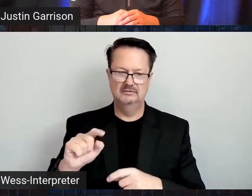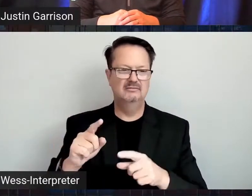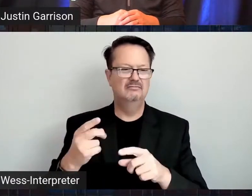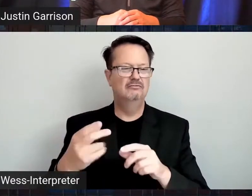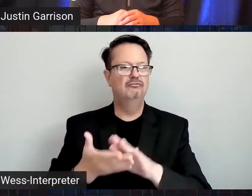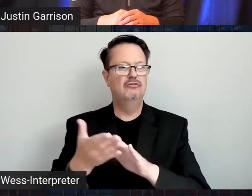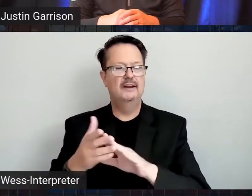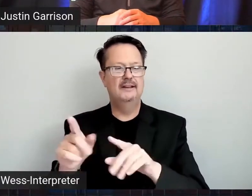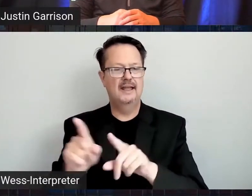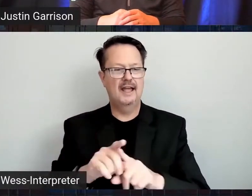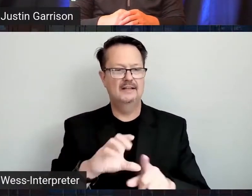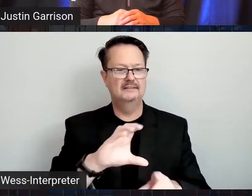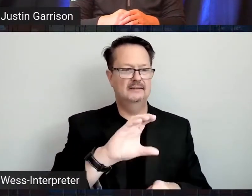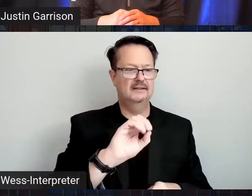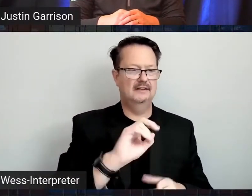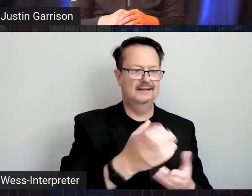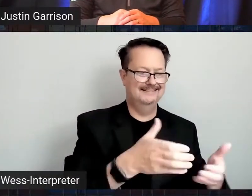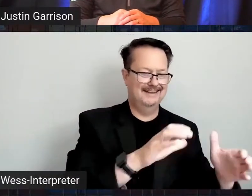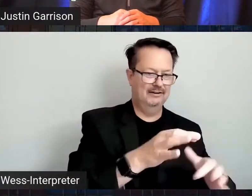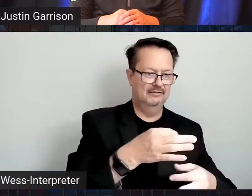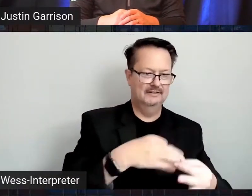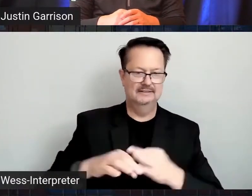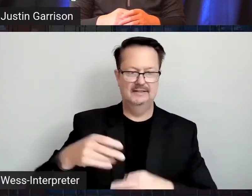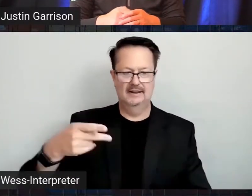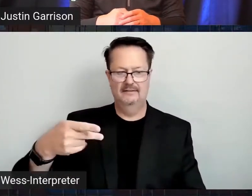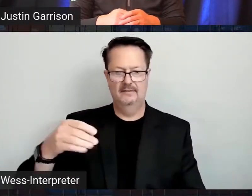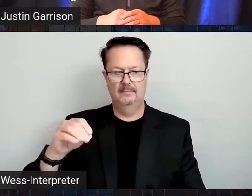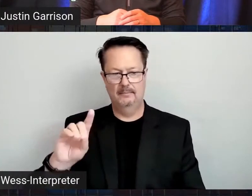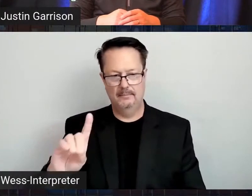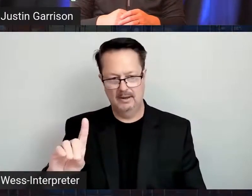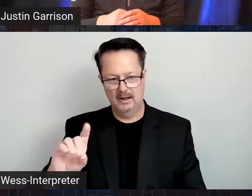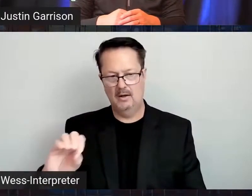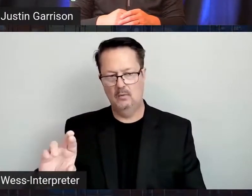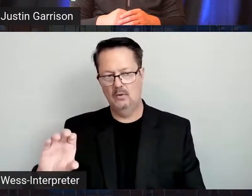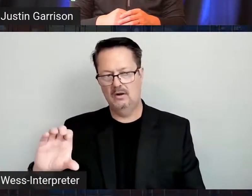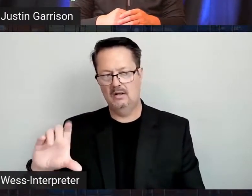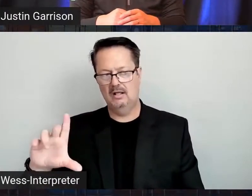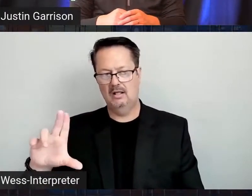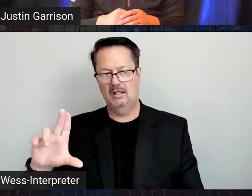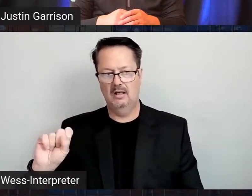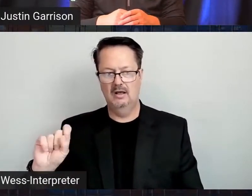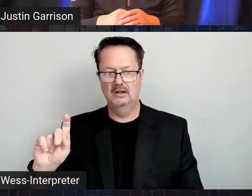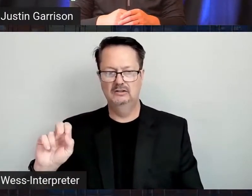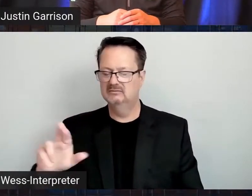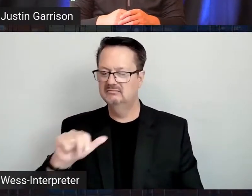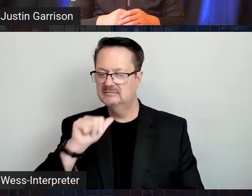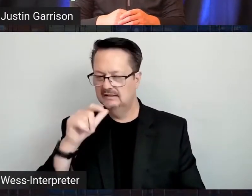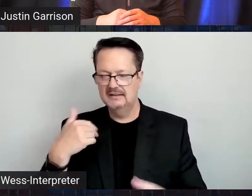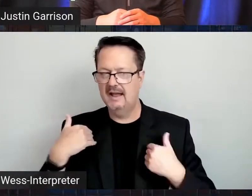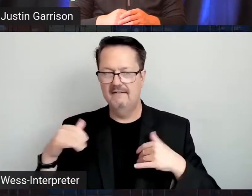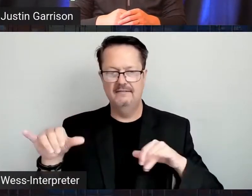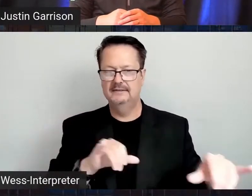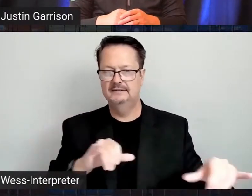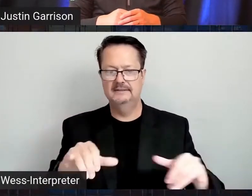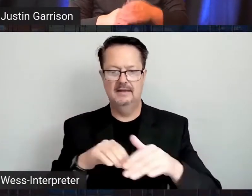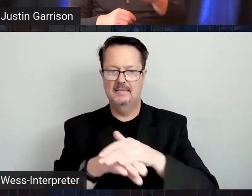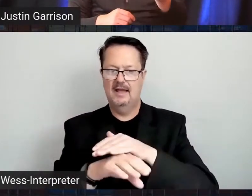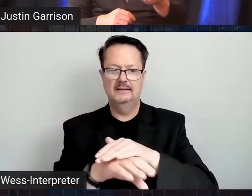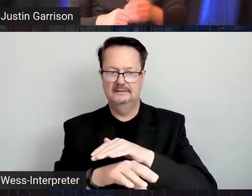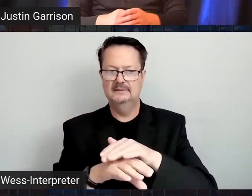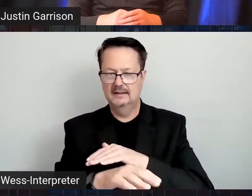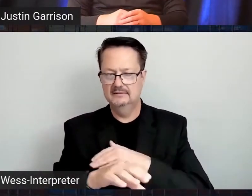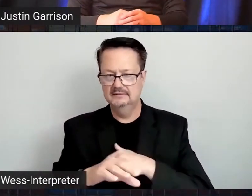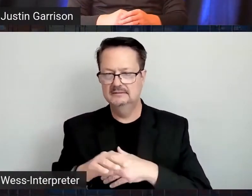the cluster. So it actually doesn't have the same access that you usually have in the host itself, right? So it's